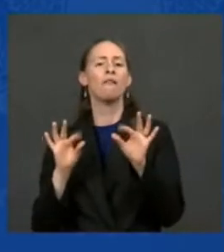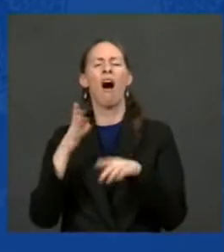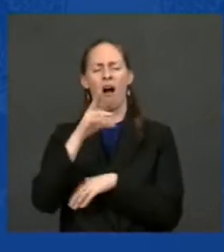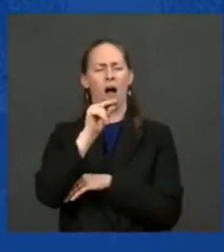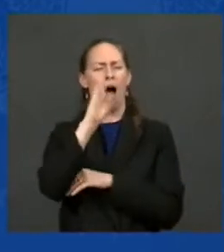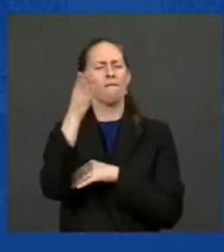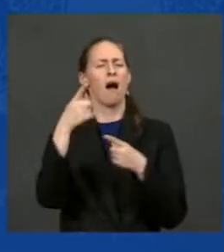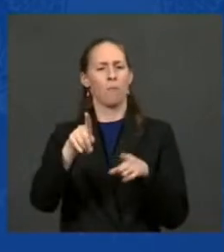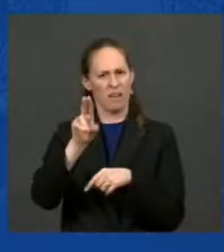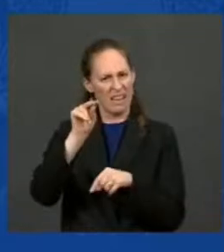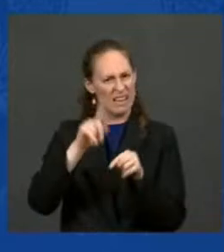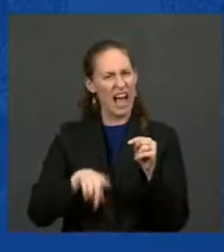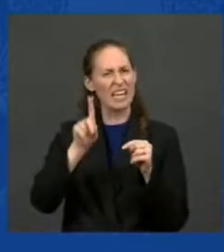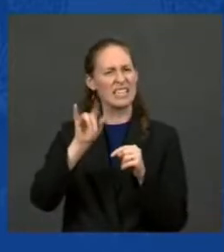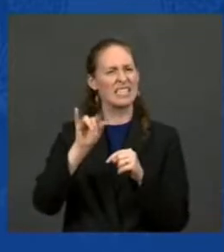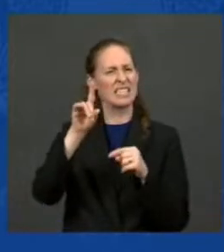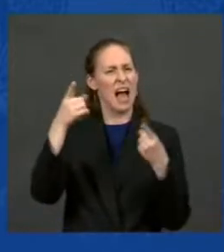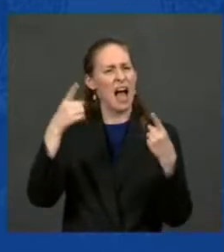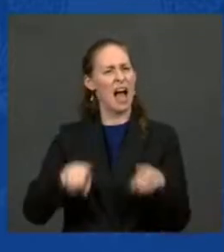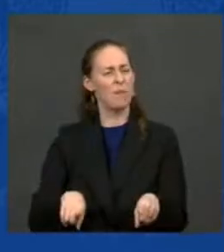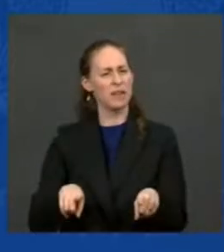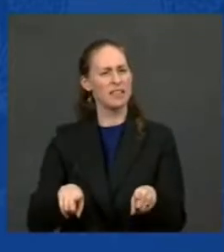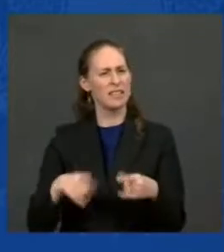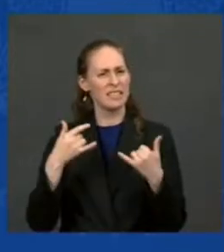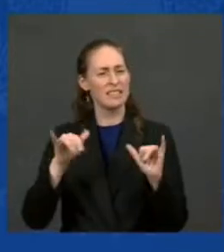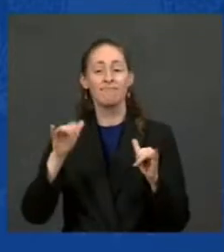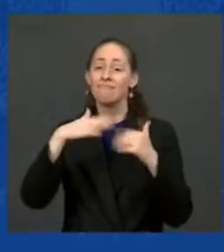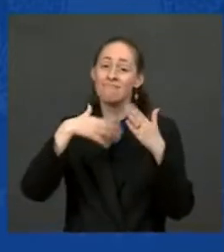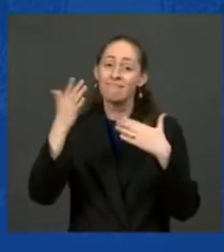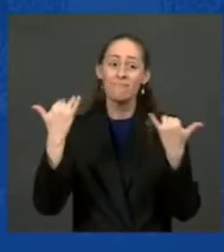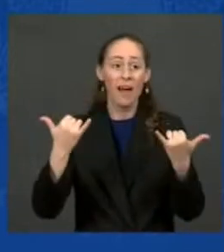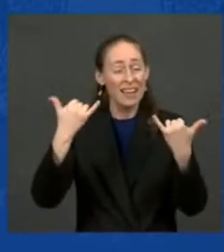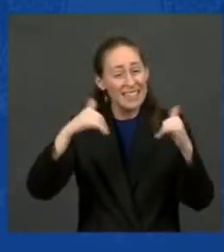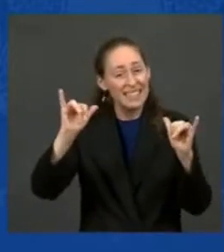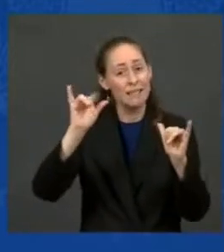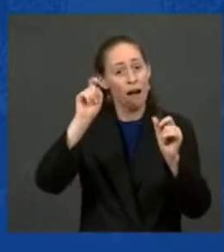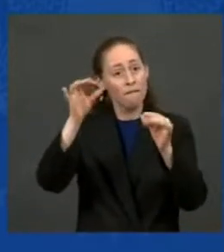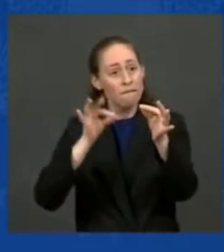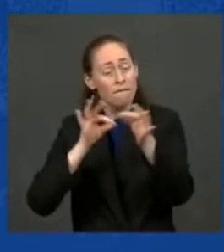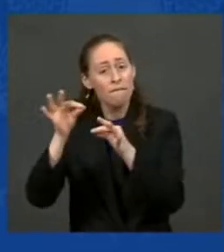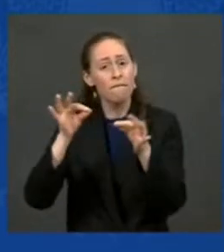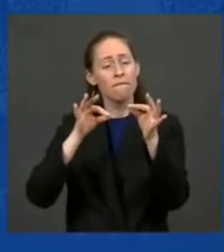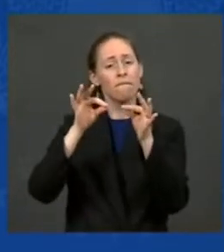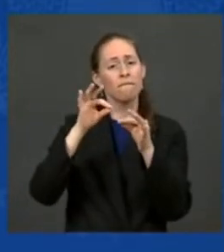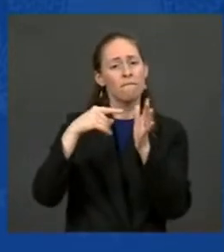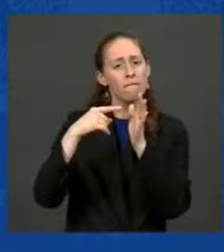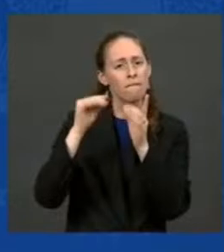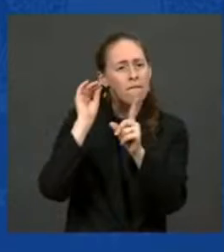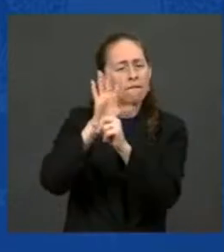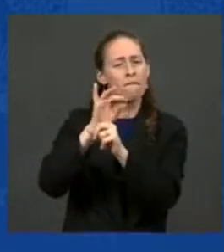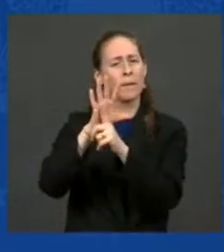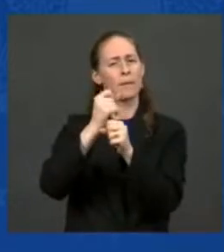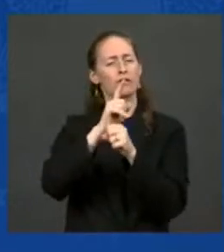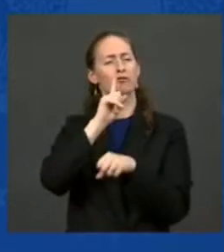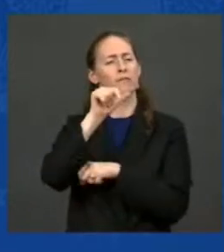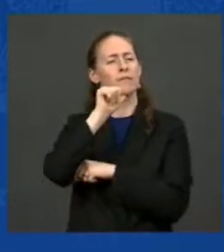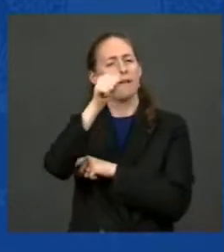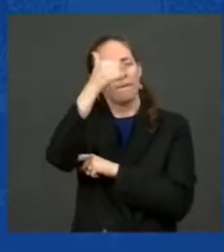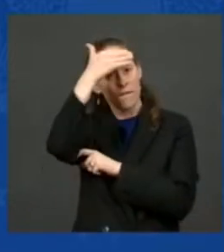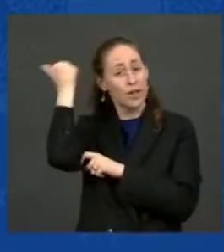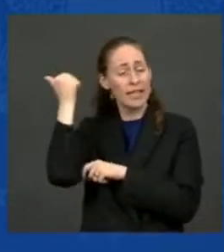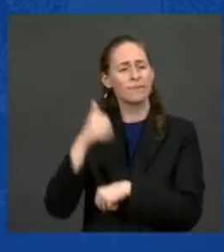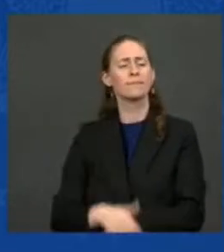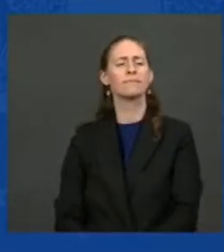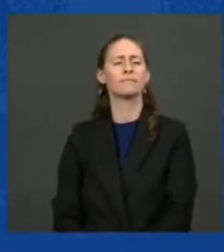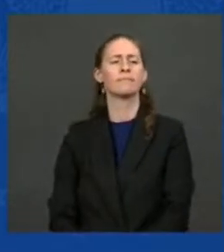have to guard against to this day has to be watched. Chris, as you heard me say many times